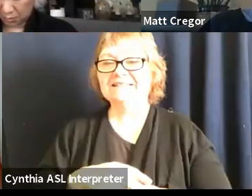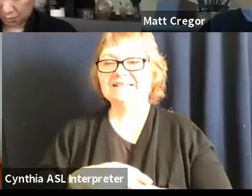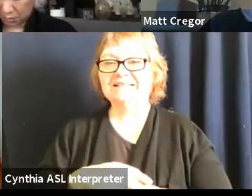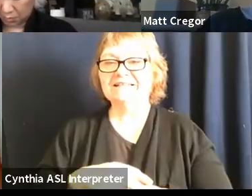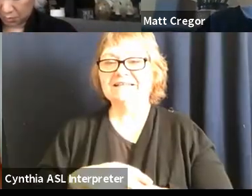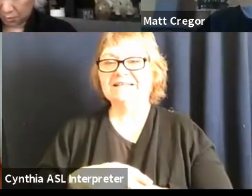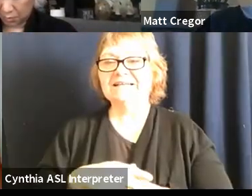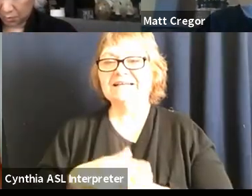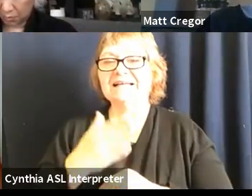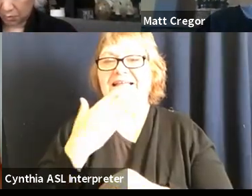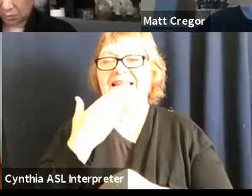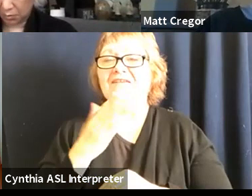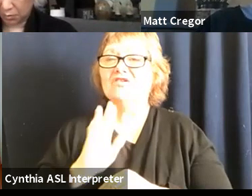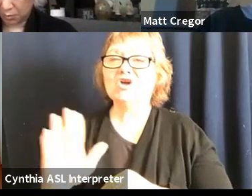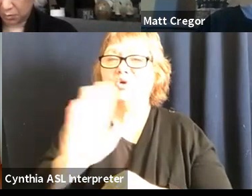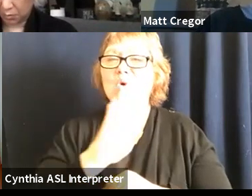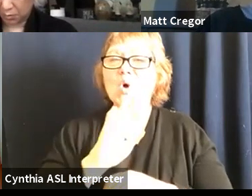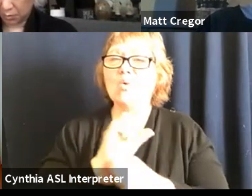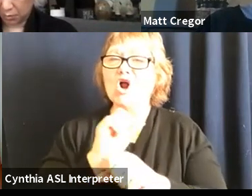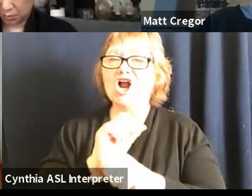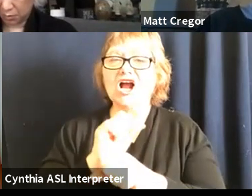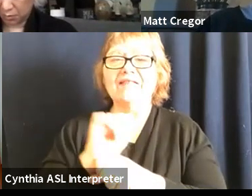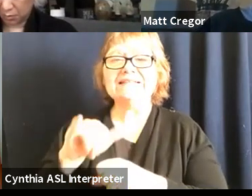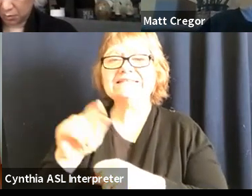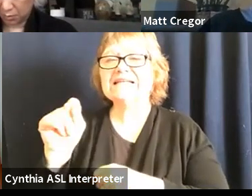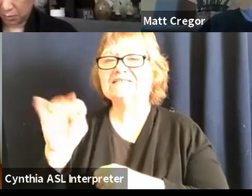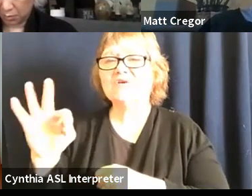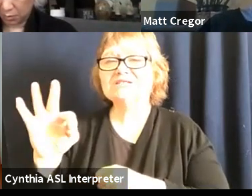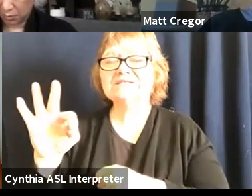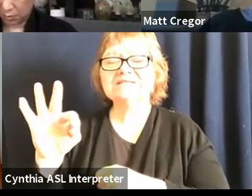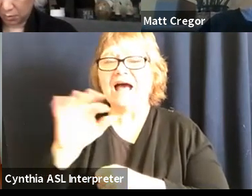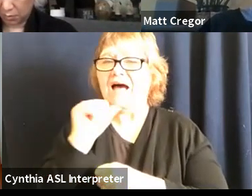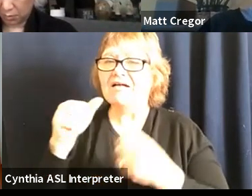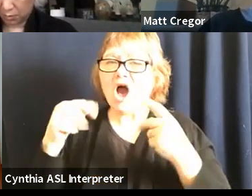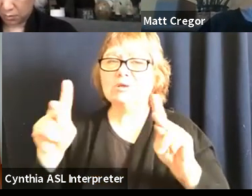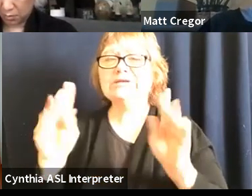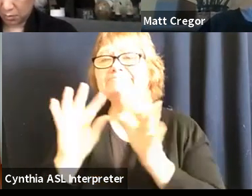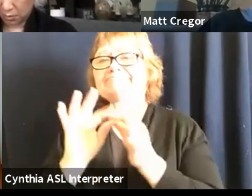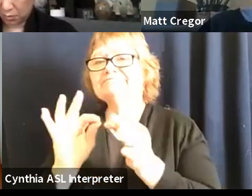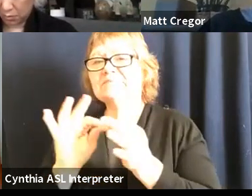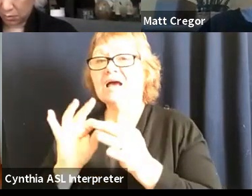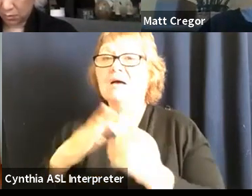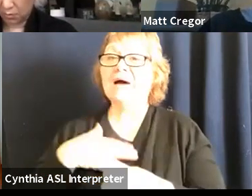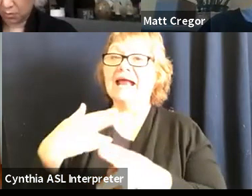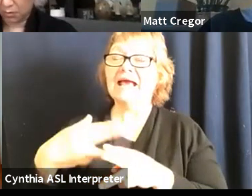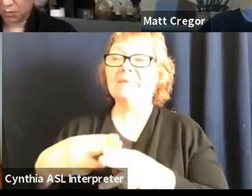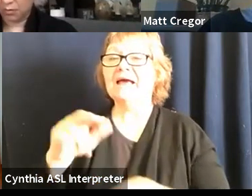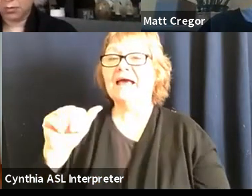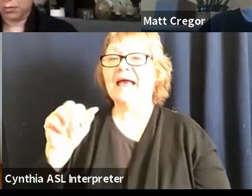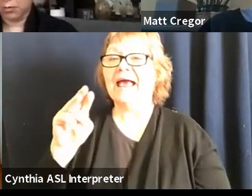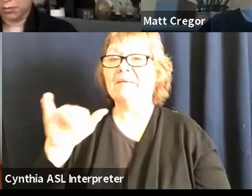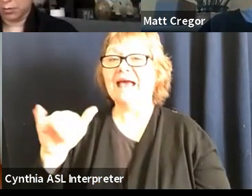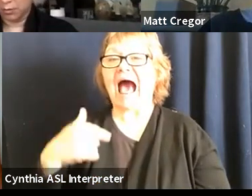Thank you for this work, for your work on this task force and this opportunity to speak. My name is Amy Cleveland Hudson and I live